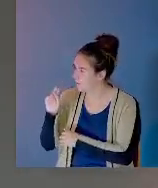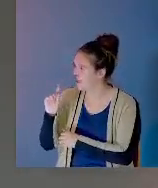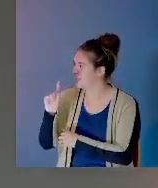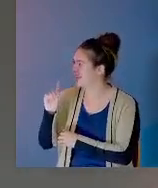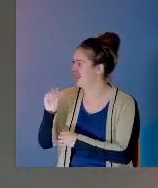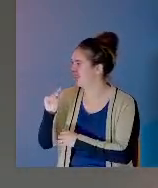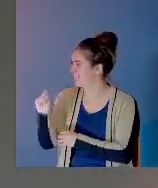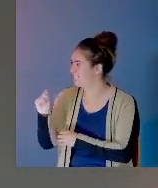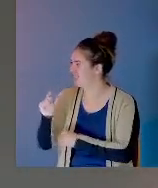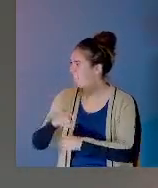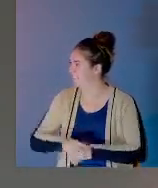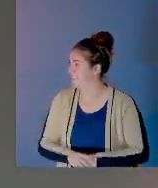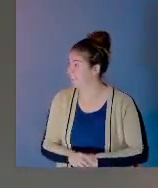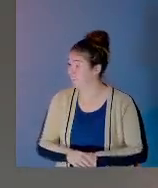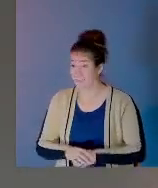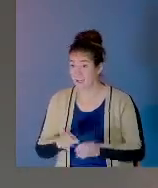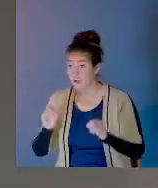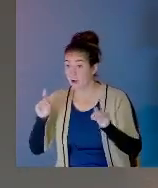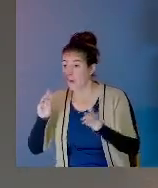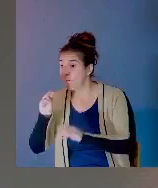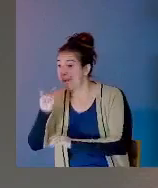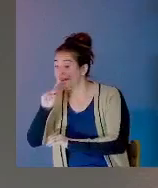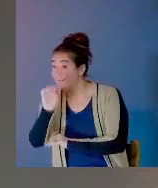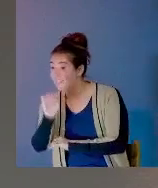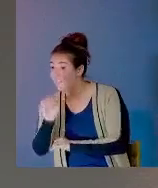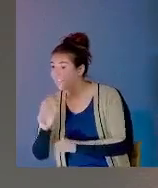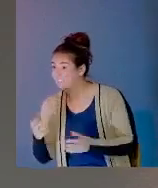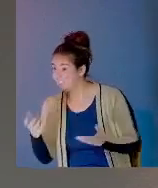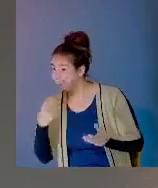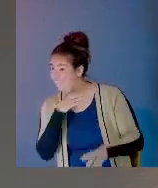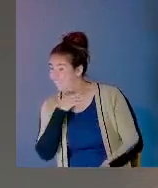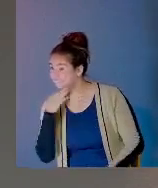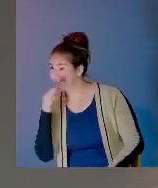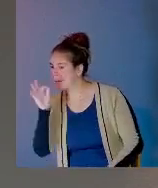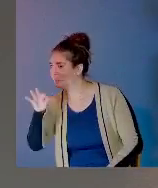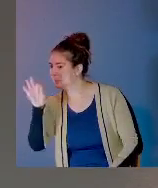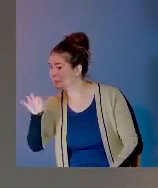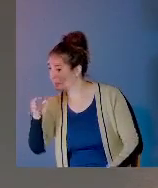All right, Pastor Mike. Should we close with this?